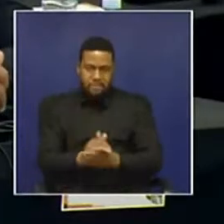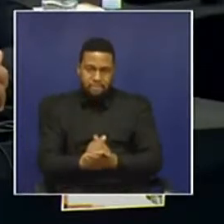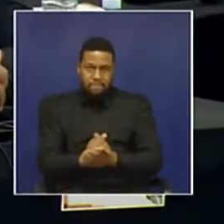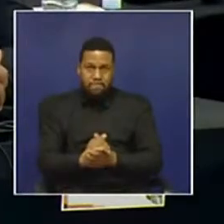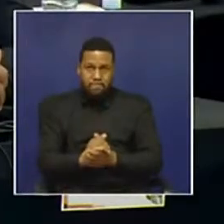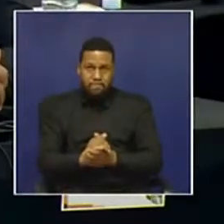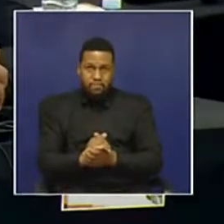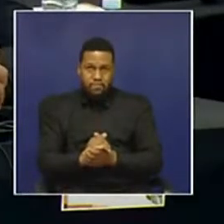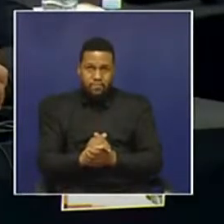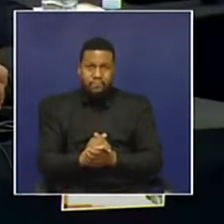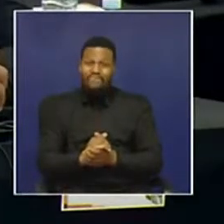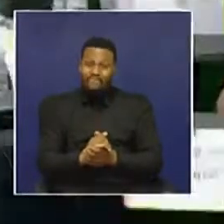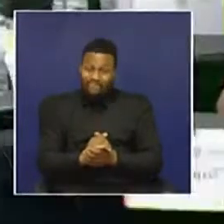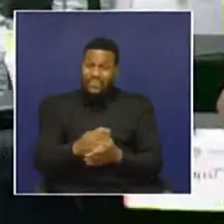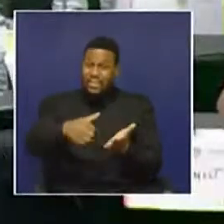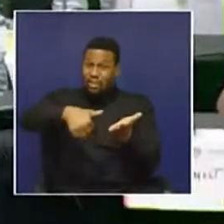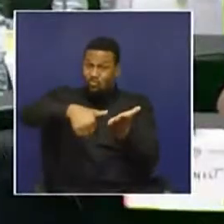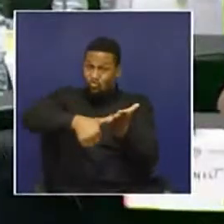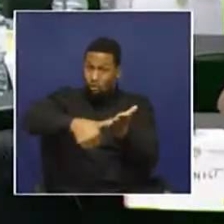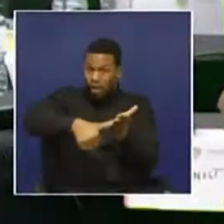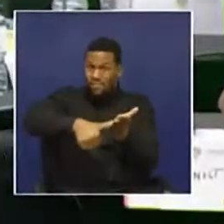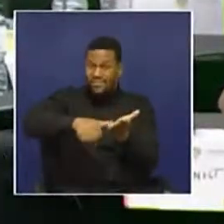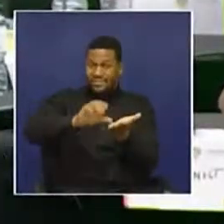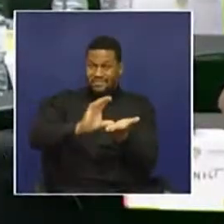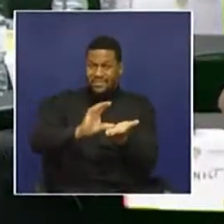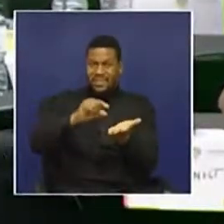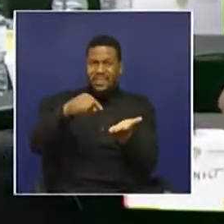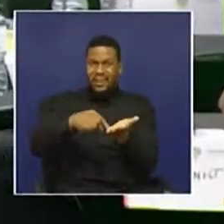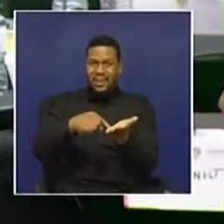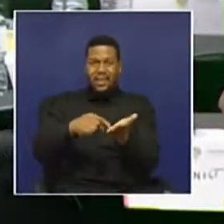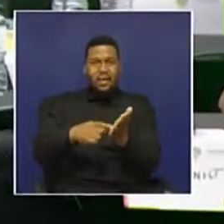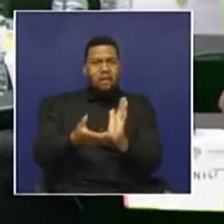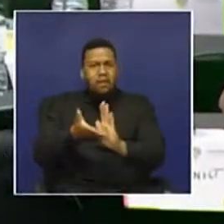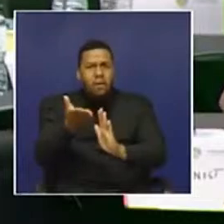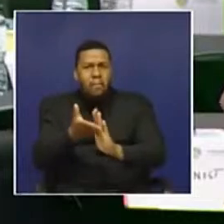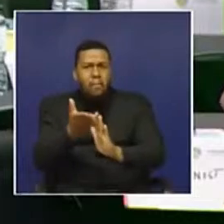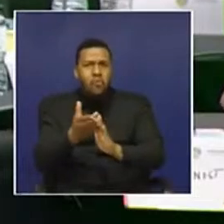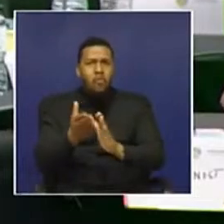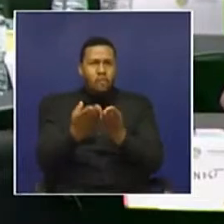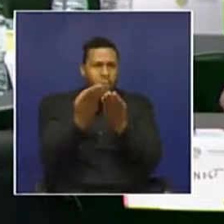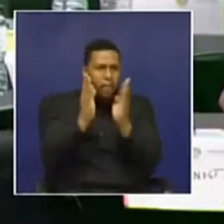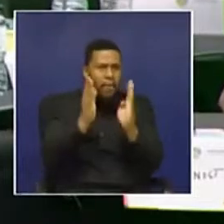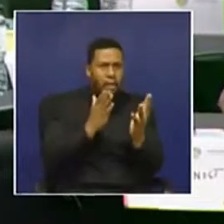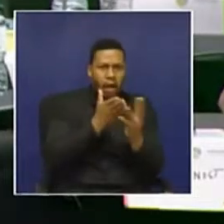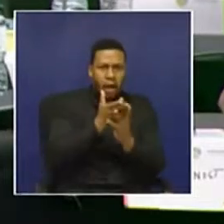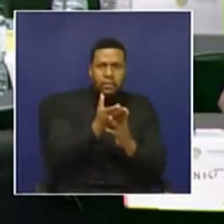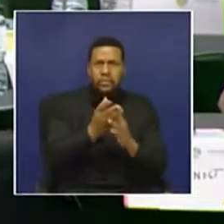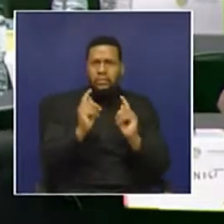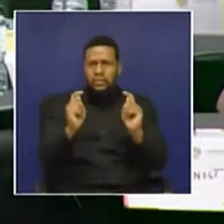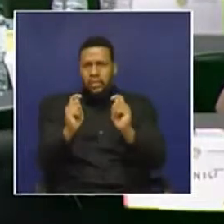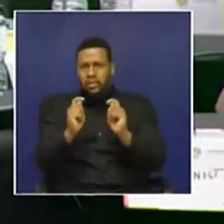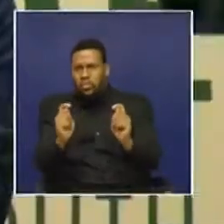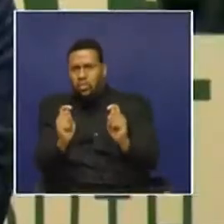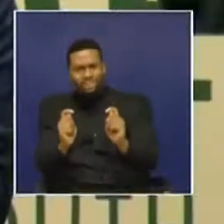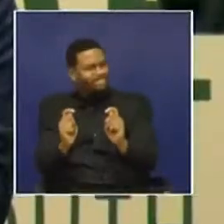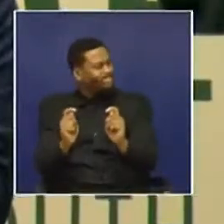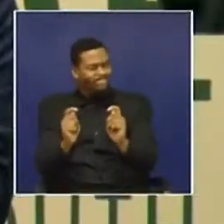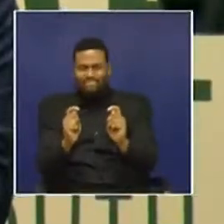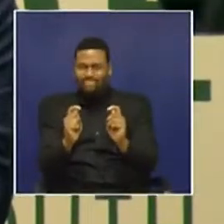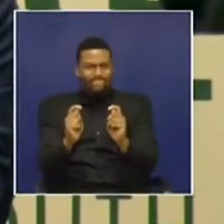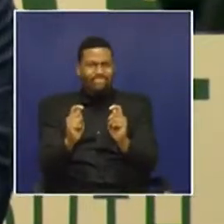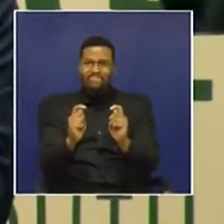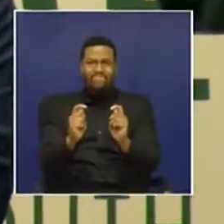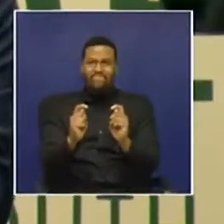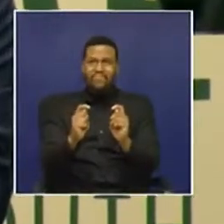The grant has not improved access to public transport relative to the investment made. The grant